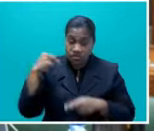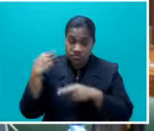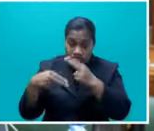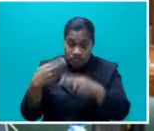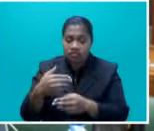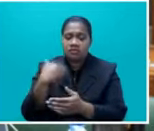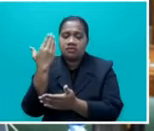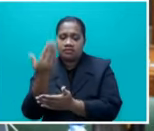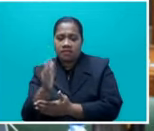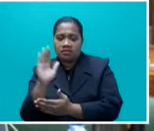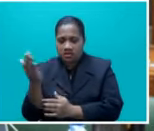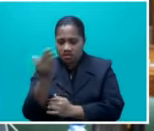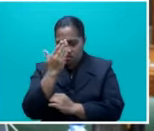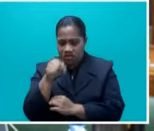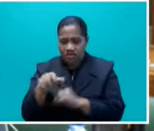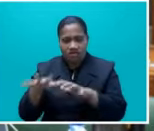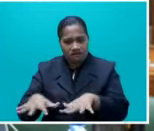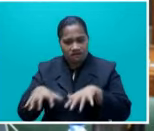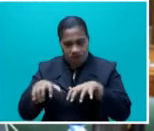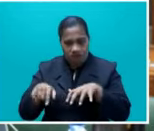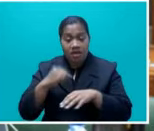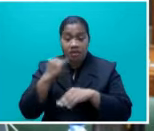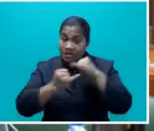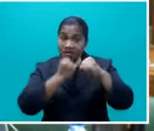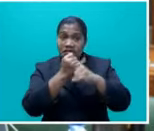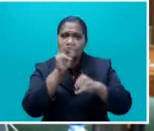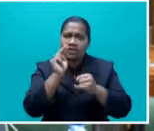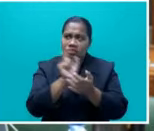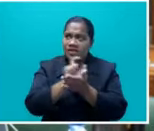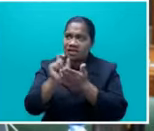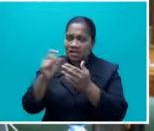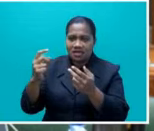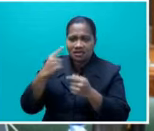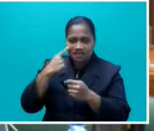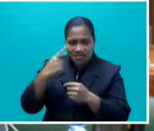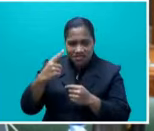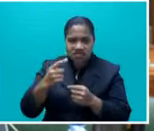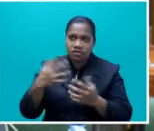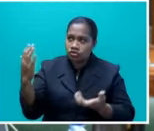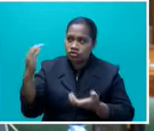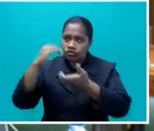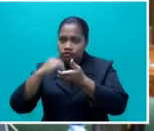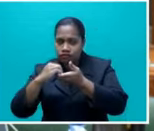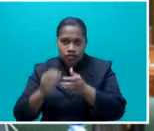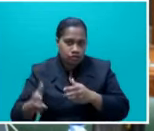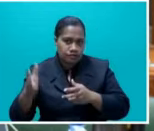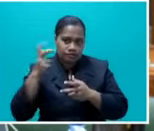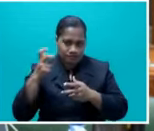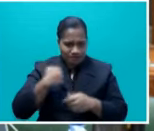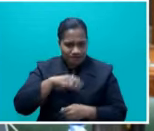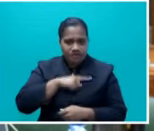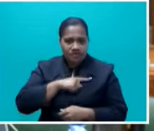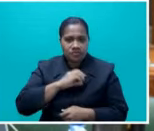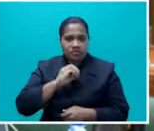on the outcomes of these forums. Internationally, we need to be clearly seen, to engage, to be heard, in order to be